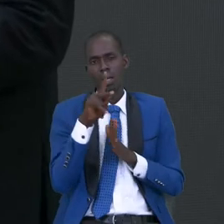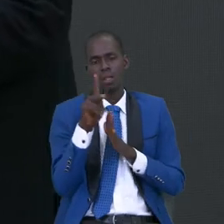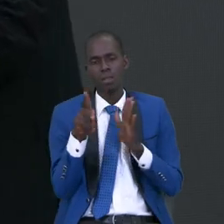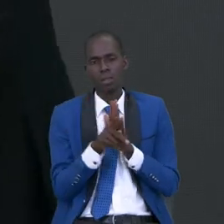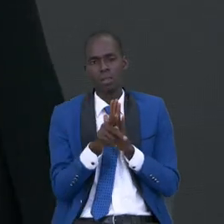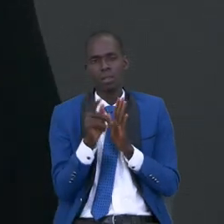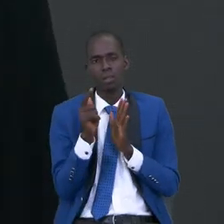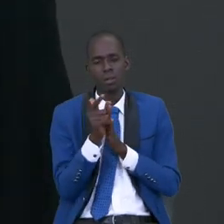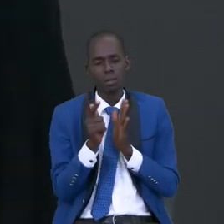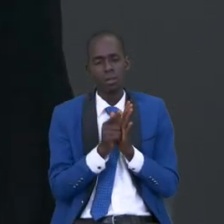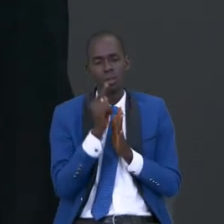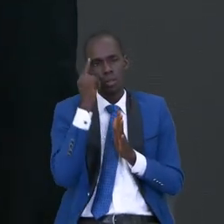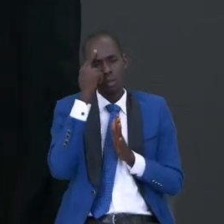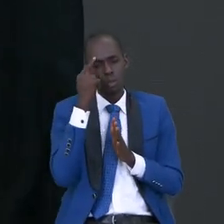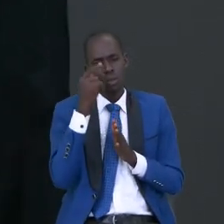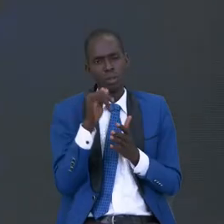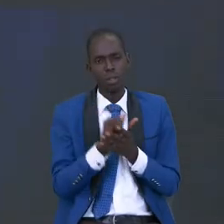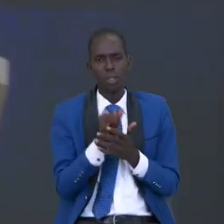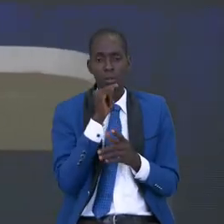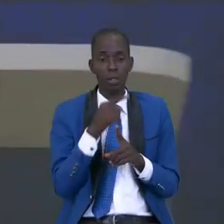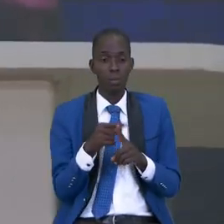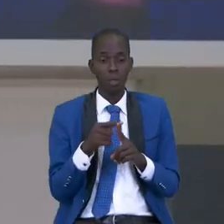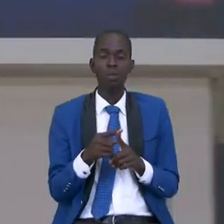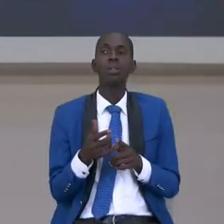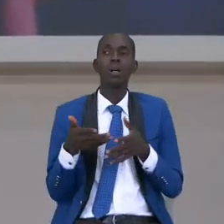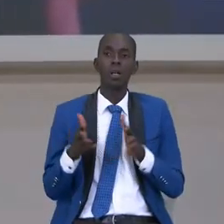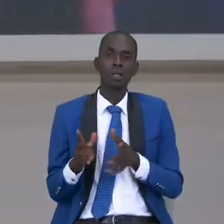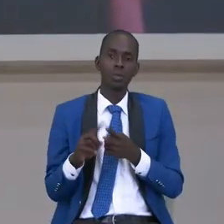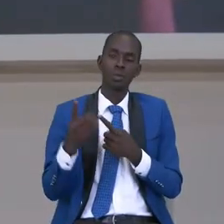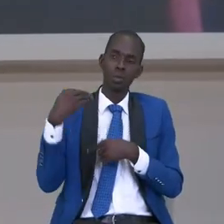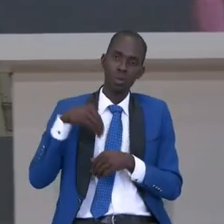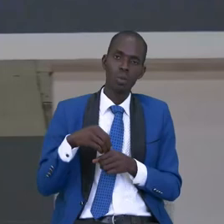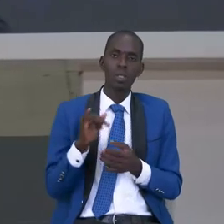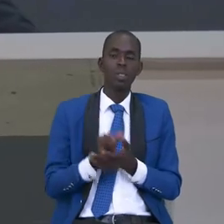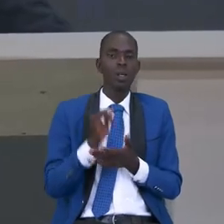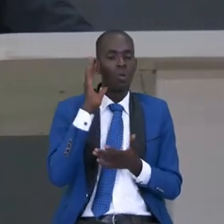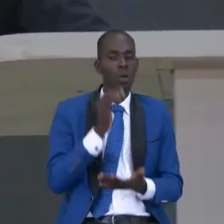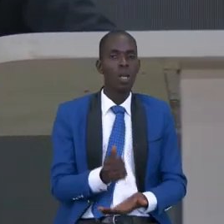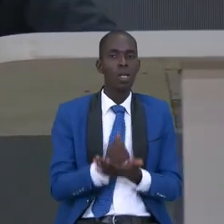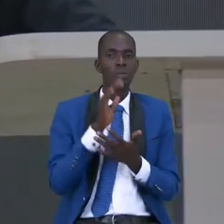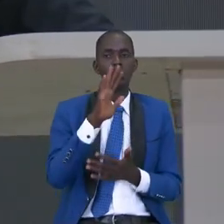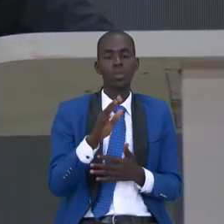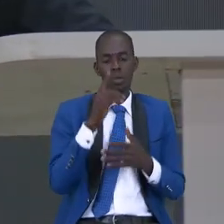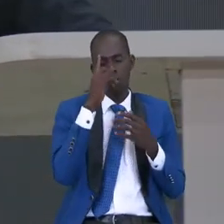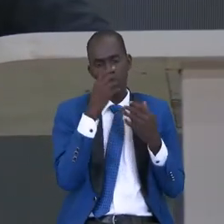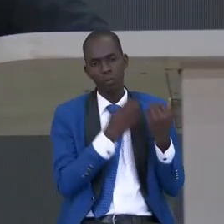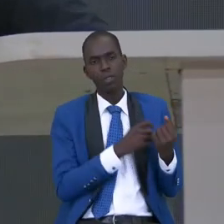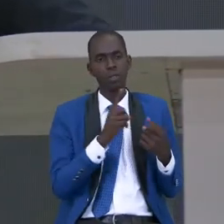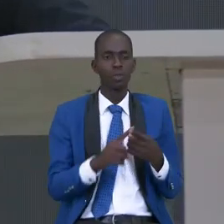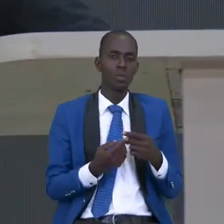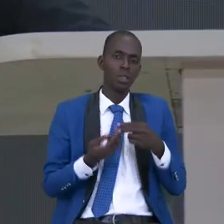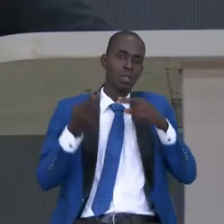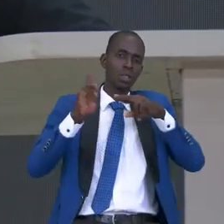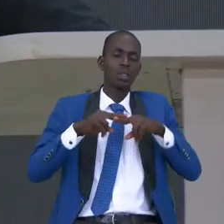Then come in, and your faith is increasing every day. It says all things